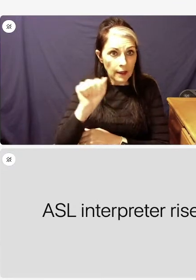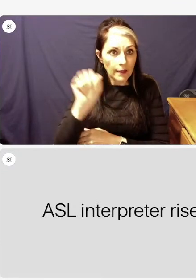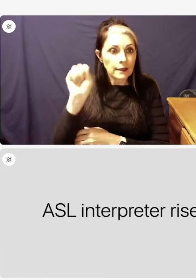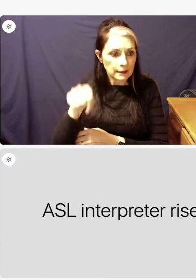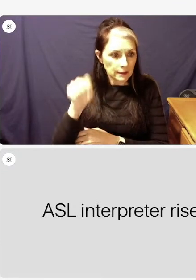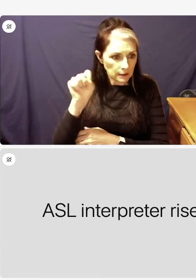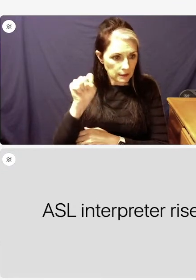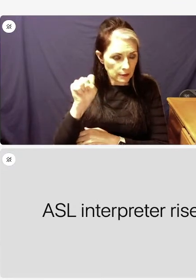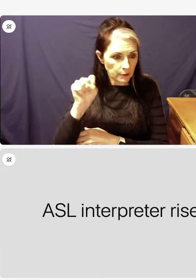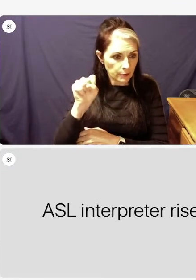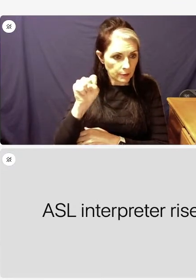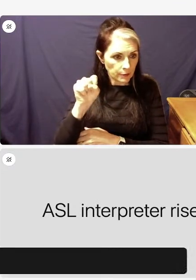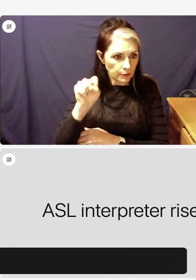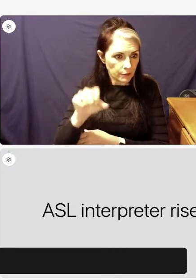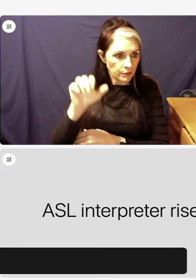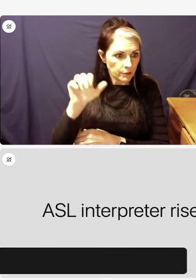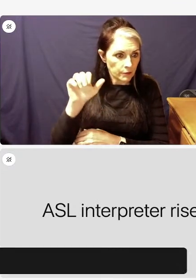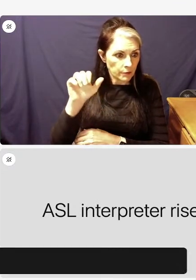mrs haro